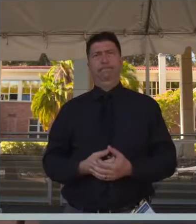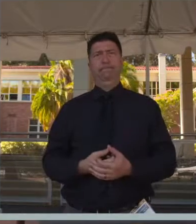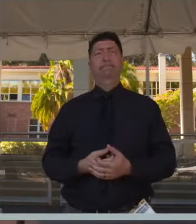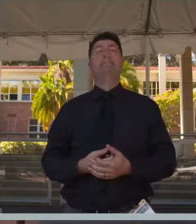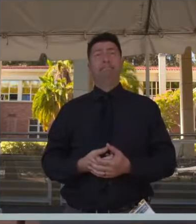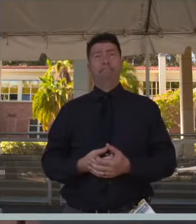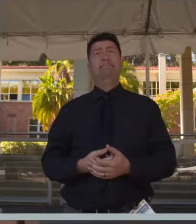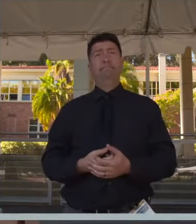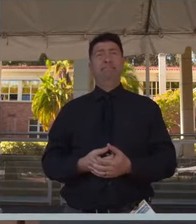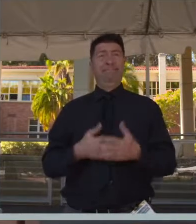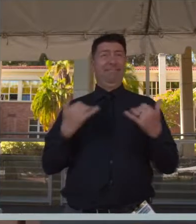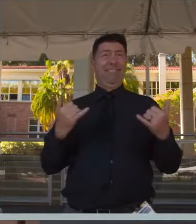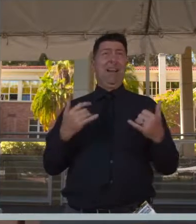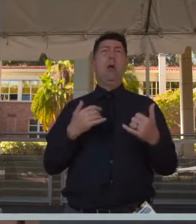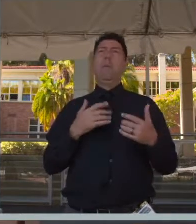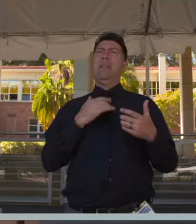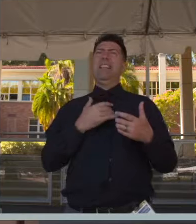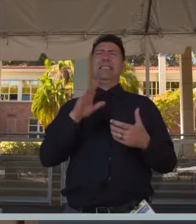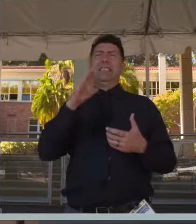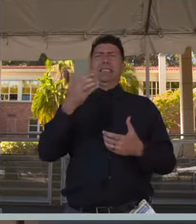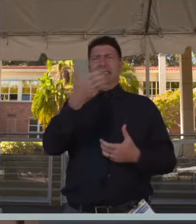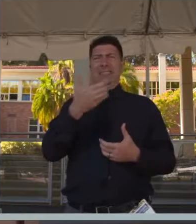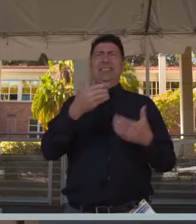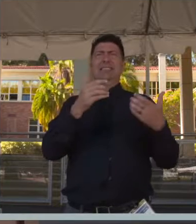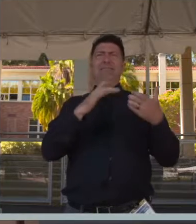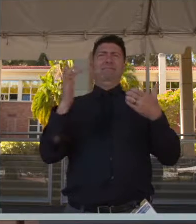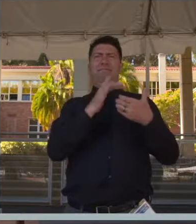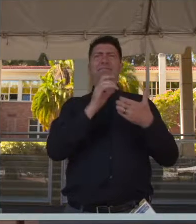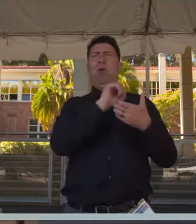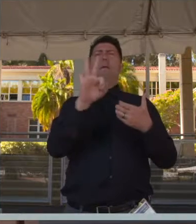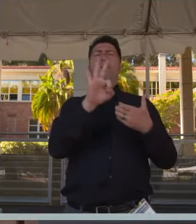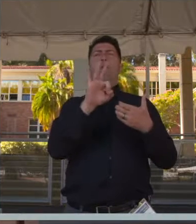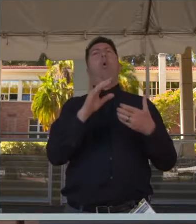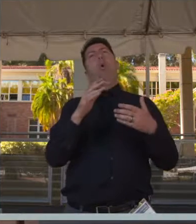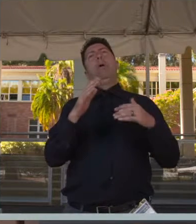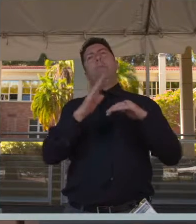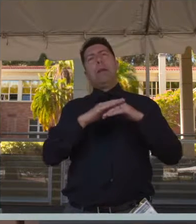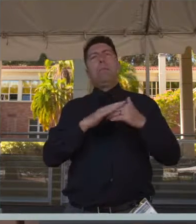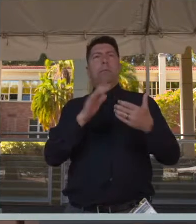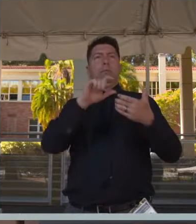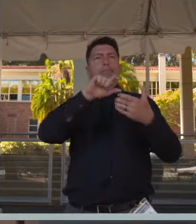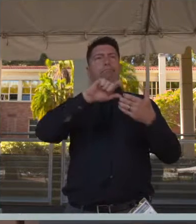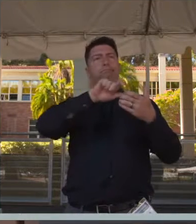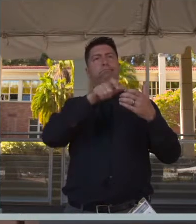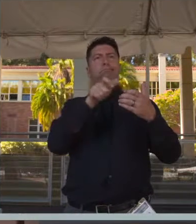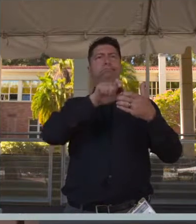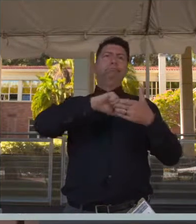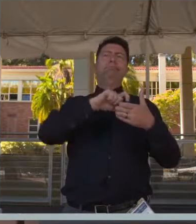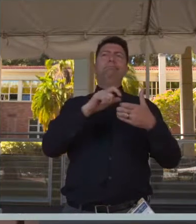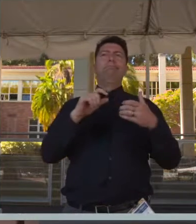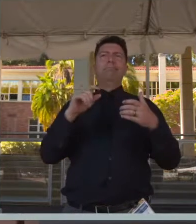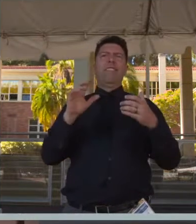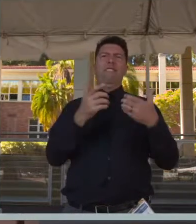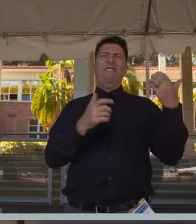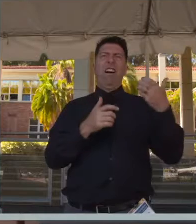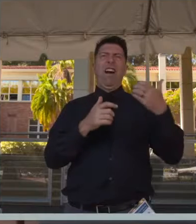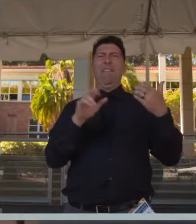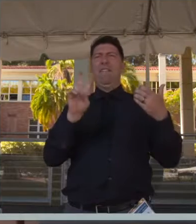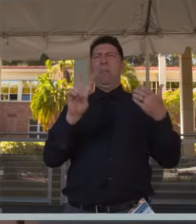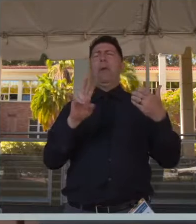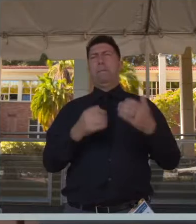this time, please turn off your cell phones or at least be sure that they're on vibrate. We encourage you to take photos